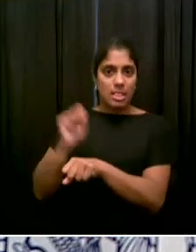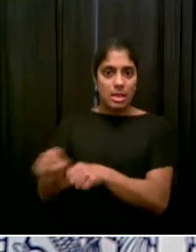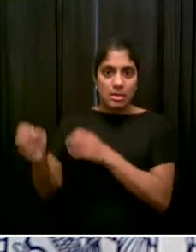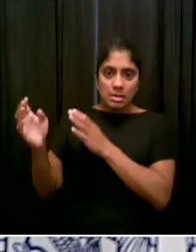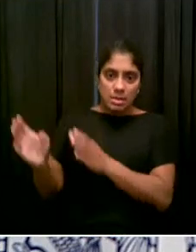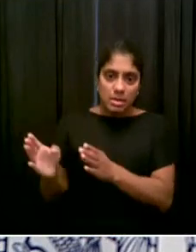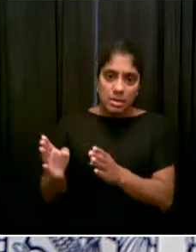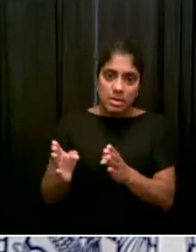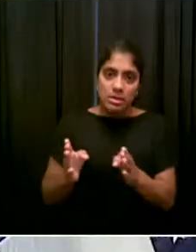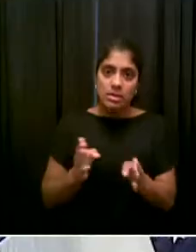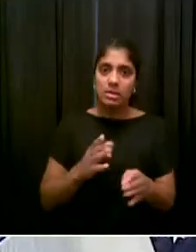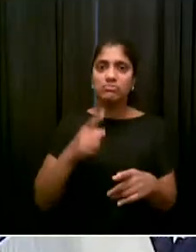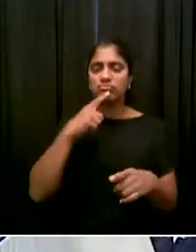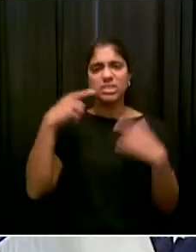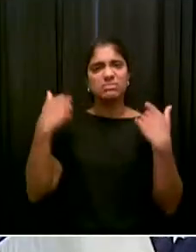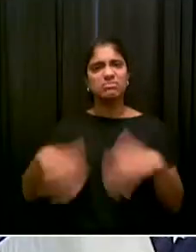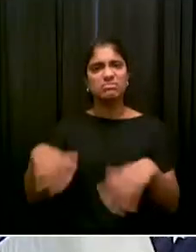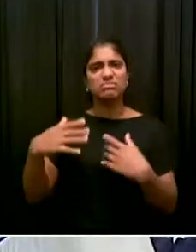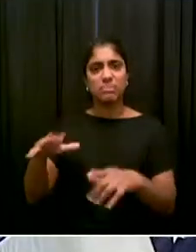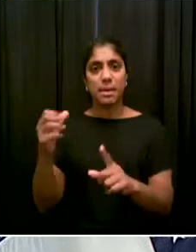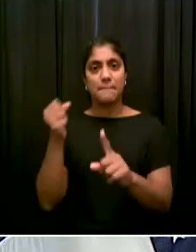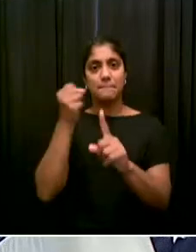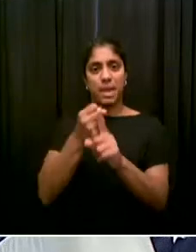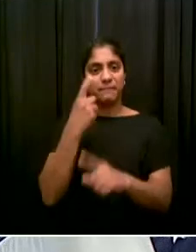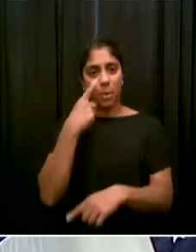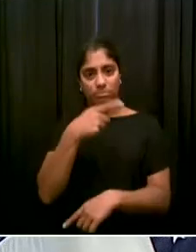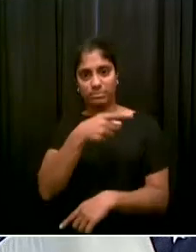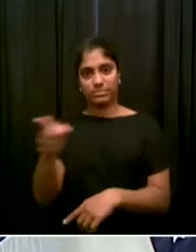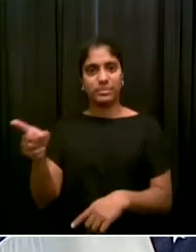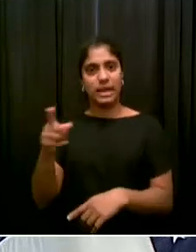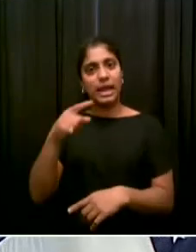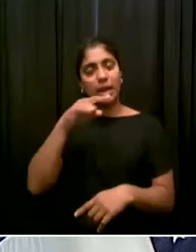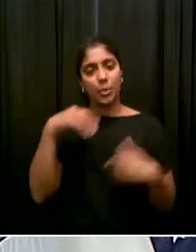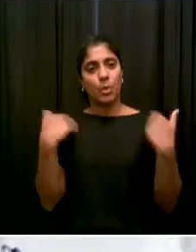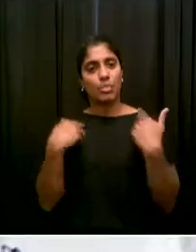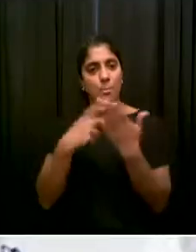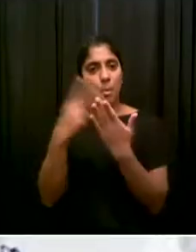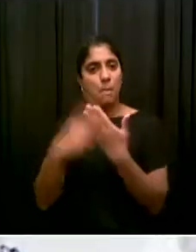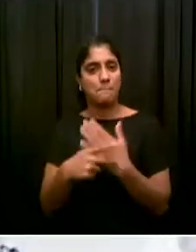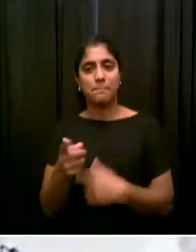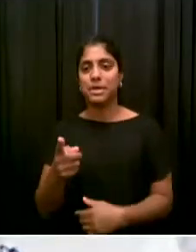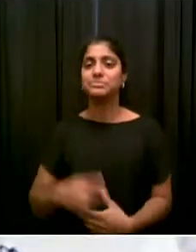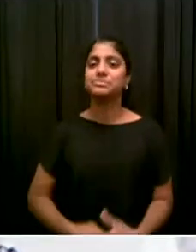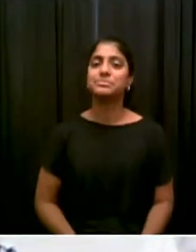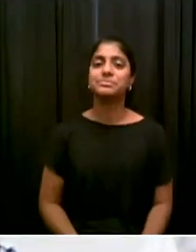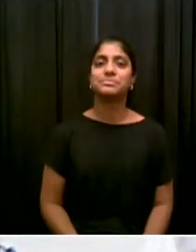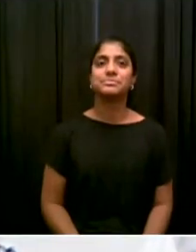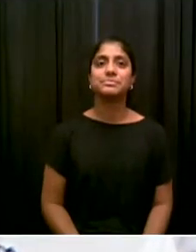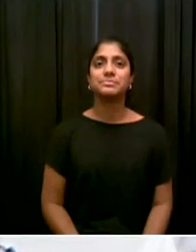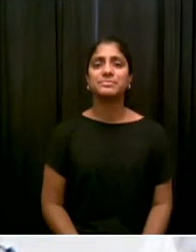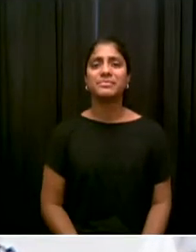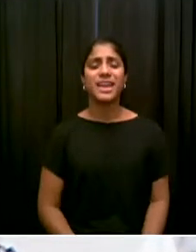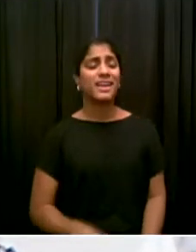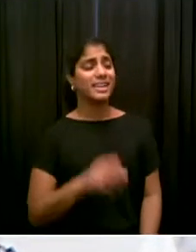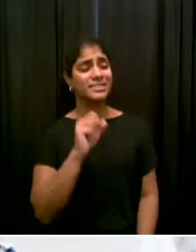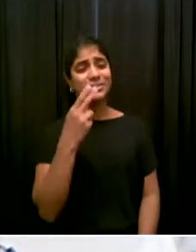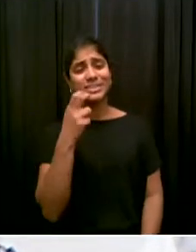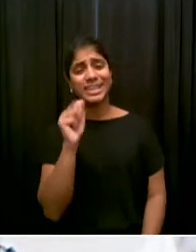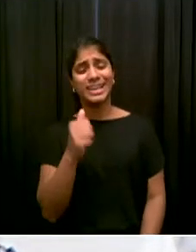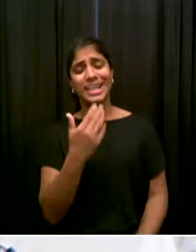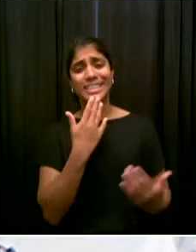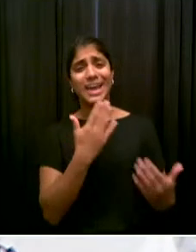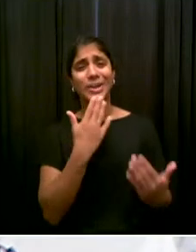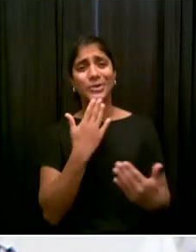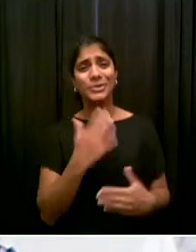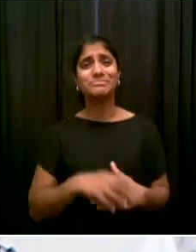pleasure to introduce Police Commissioner Dermot Shea. Mr. Mayor, thank you very much. And I'll try to be brief, but I could talk on this topic for a long time. When you